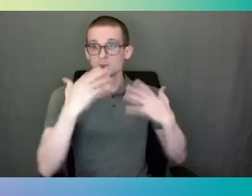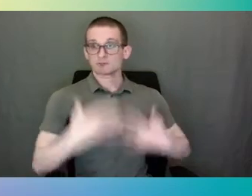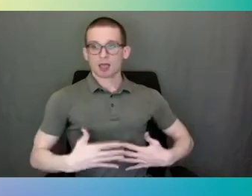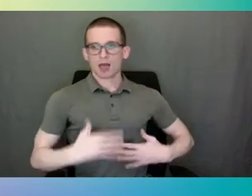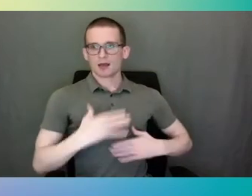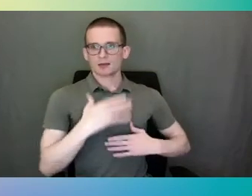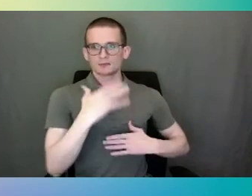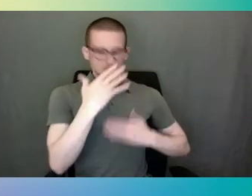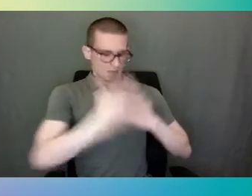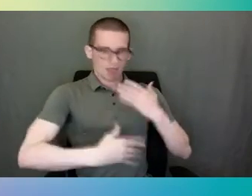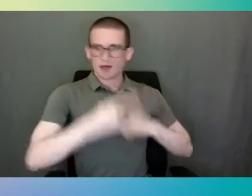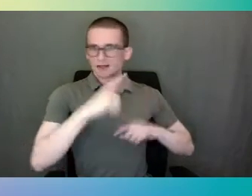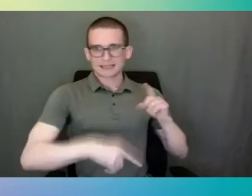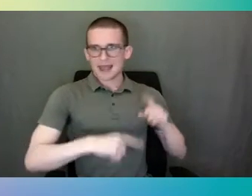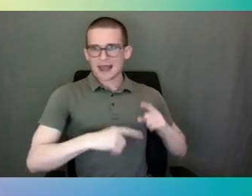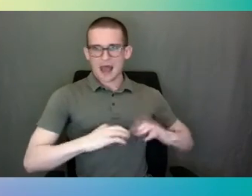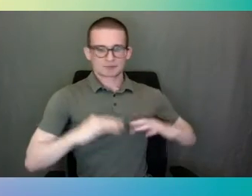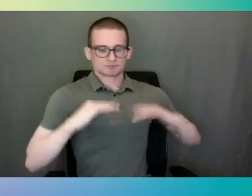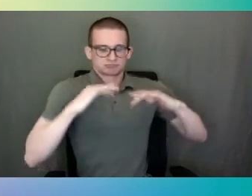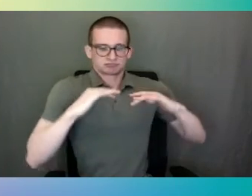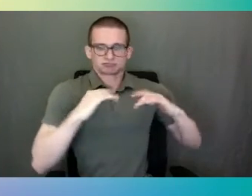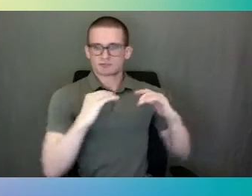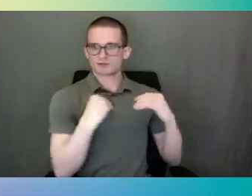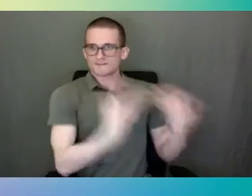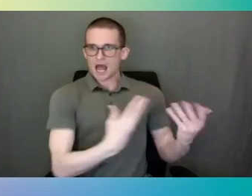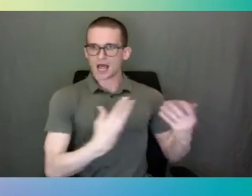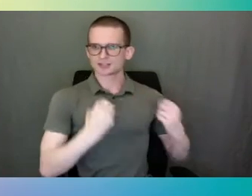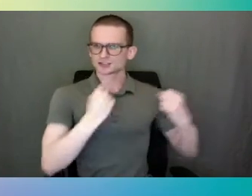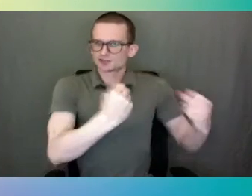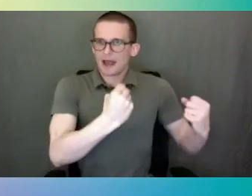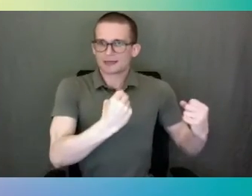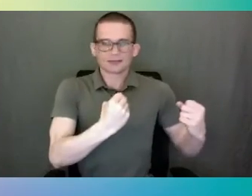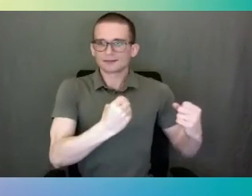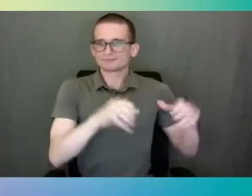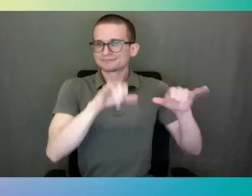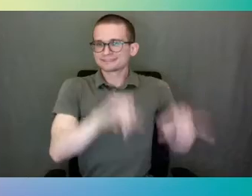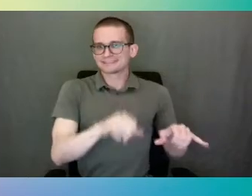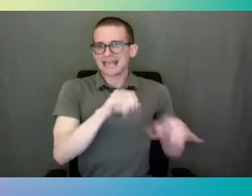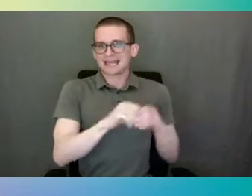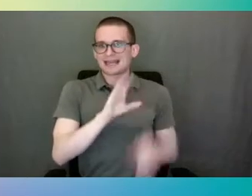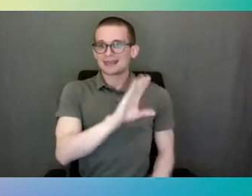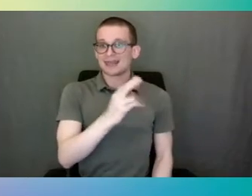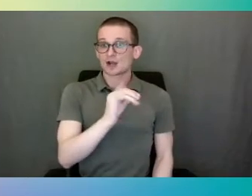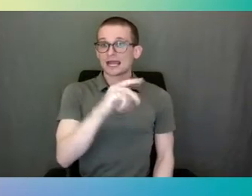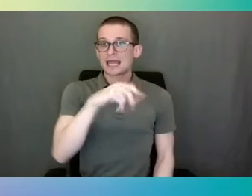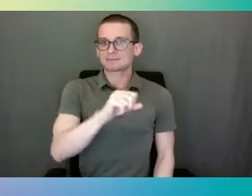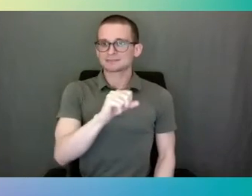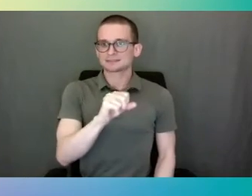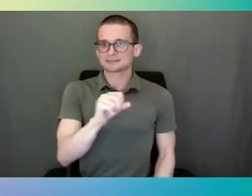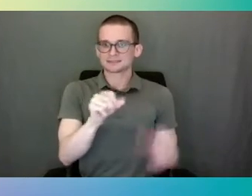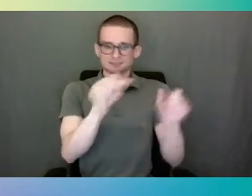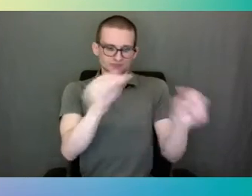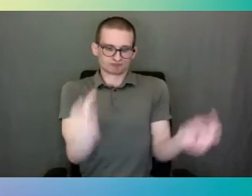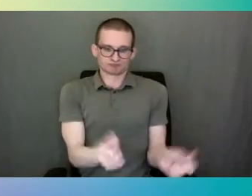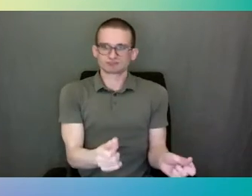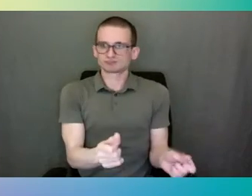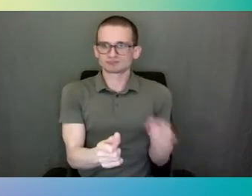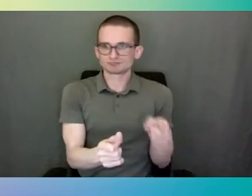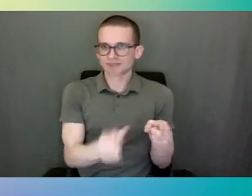give them strength in the shoulders. It just sat in their hips and made their hips wide. And because it couldn't push the blood to their brains, they